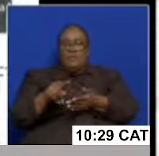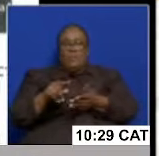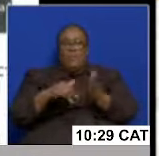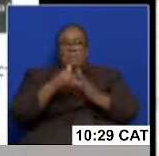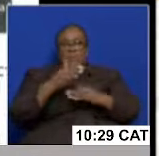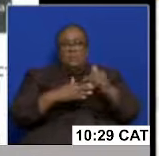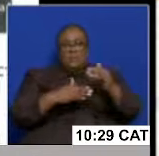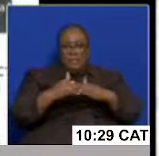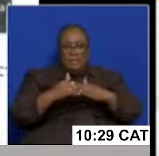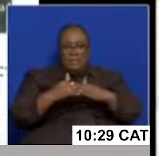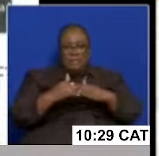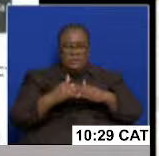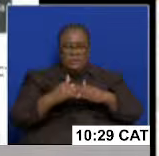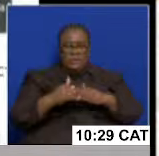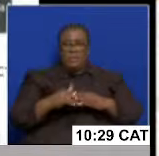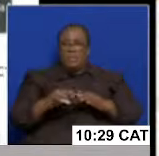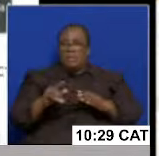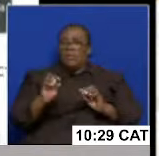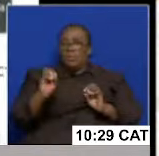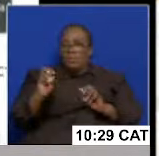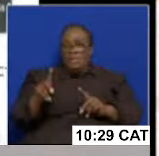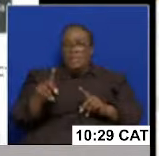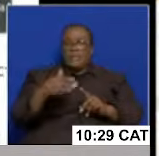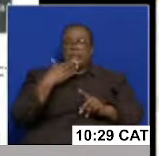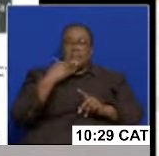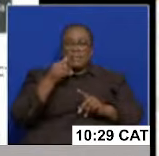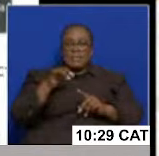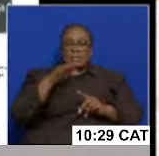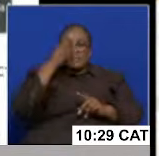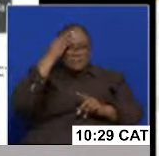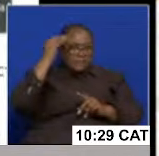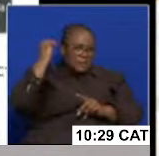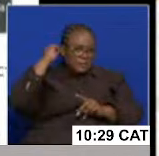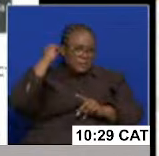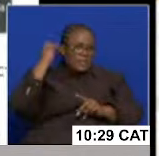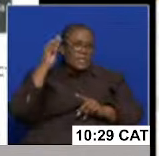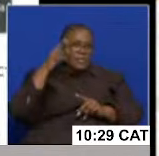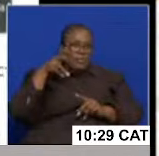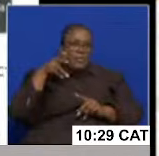Oh, okay. Yes, please note it. It'll become relevant as we continue with your testimony.